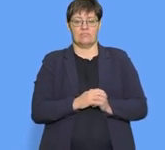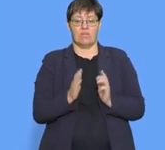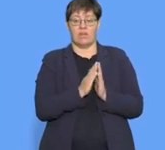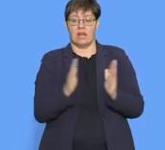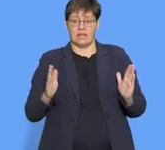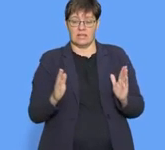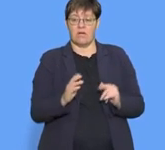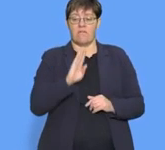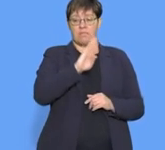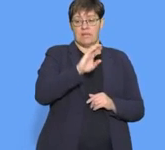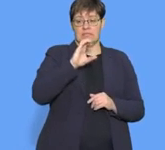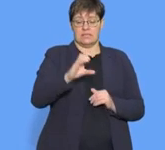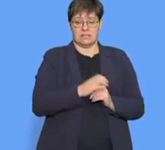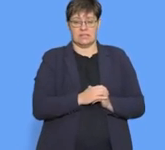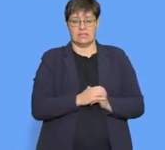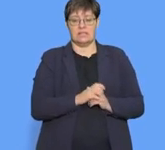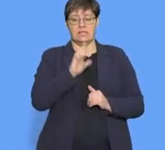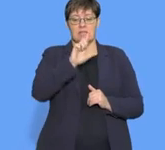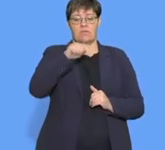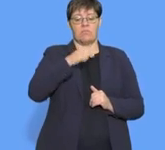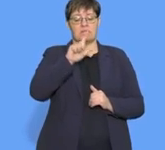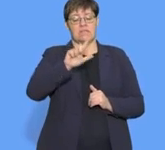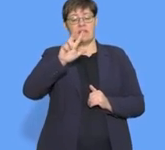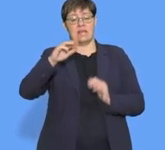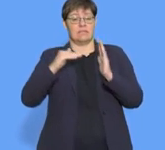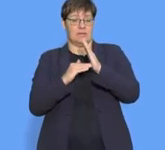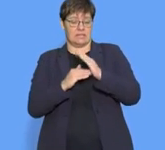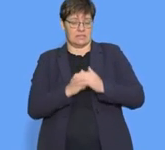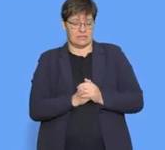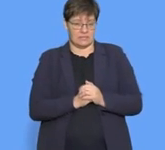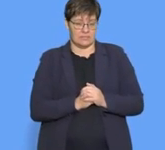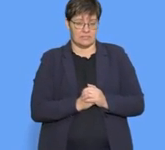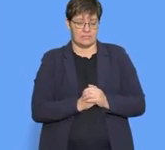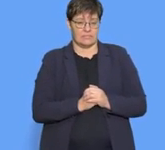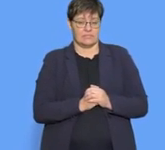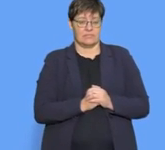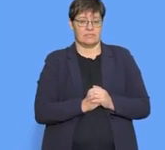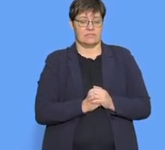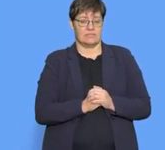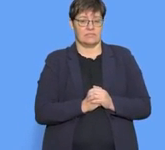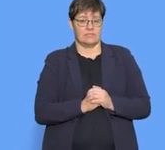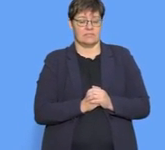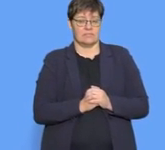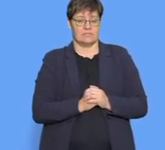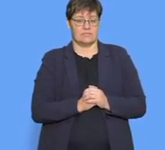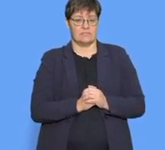the length of BC will be 7,78 meters.